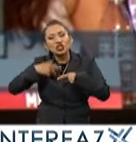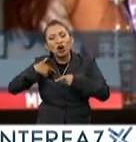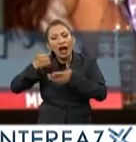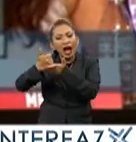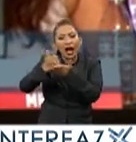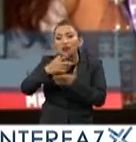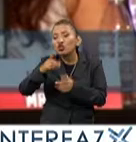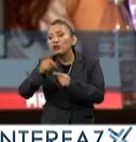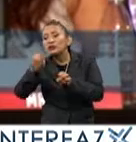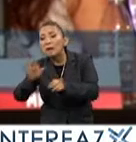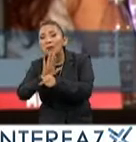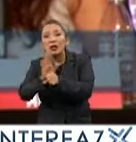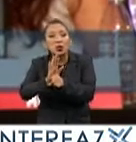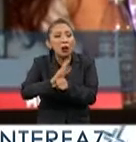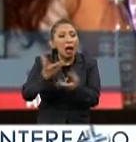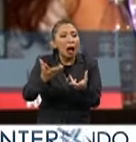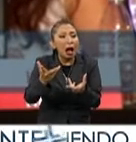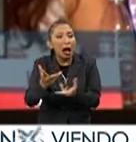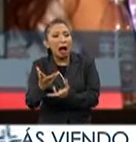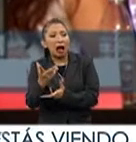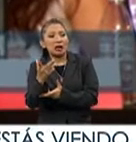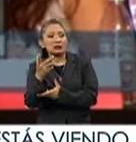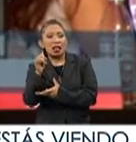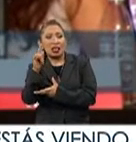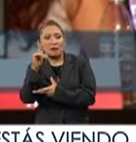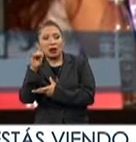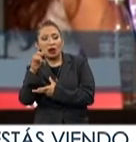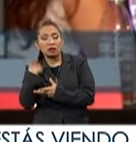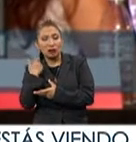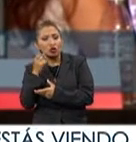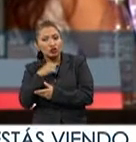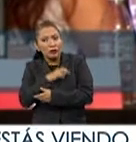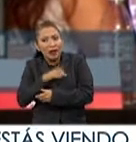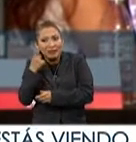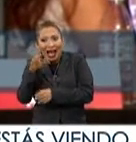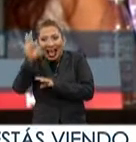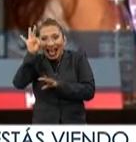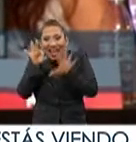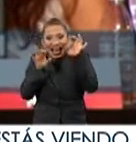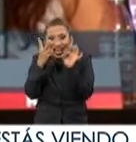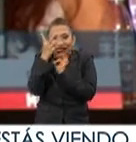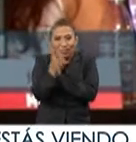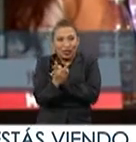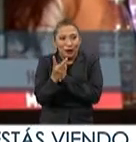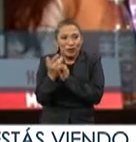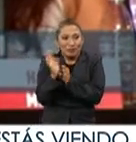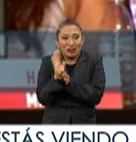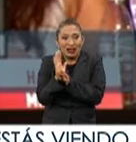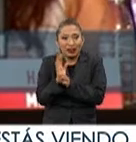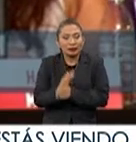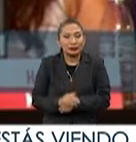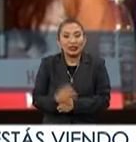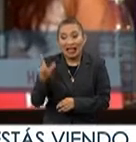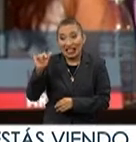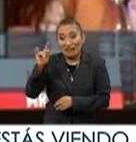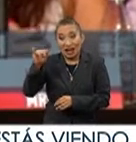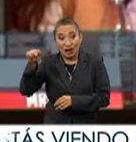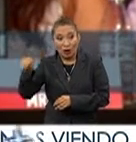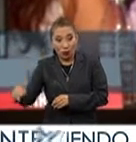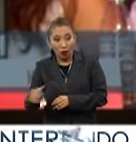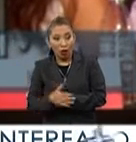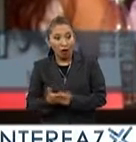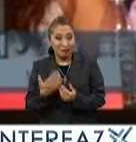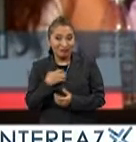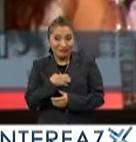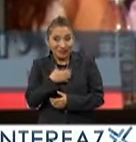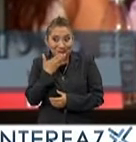to find one or two feature films produced per year in Lebanon. It was really a